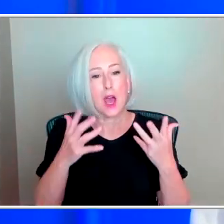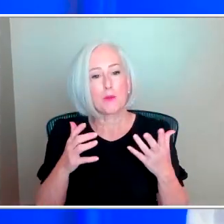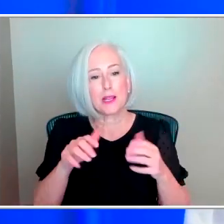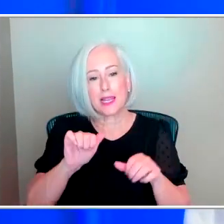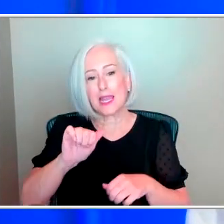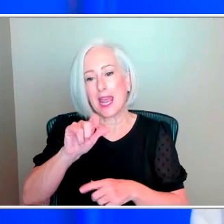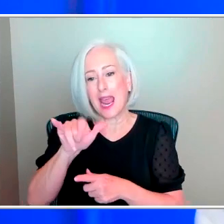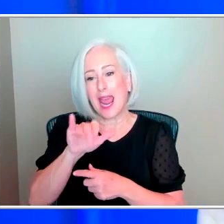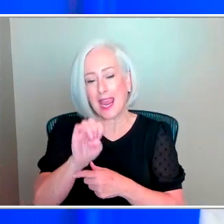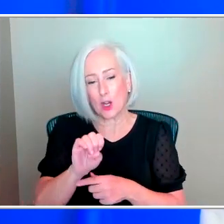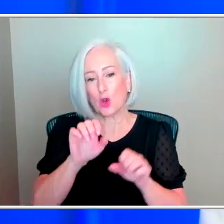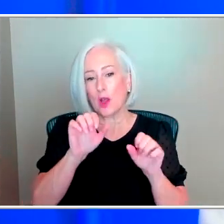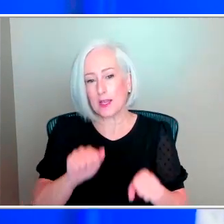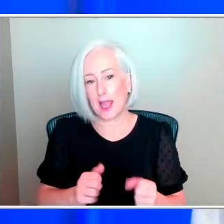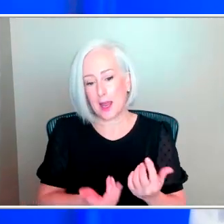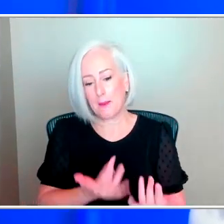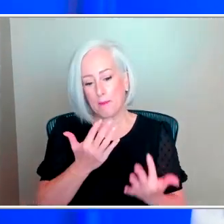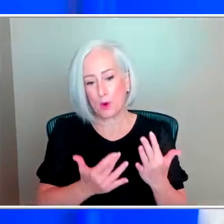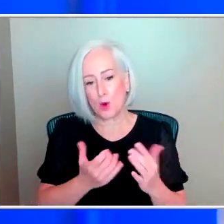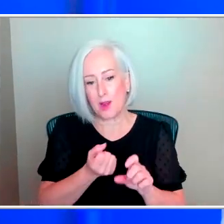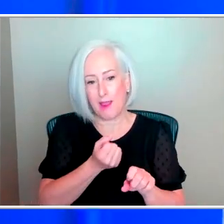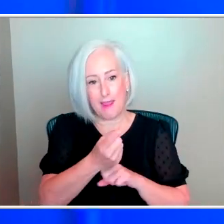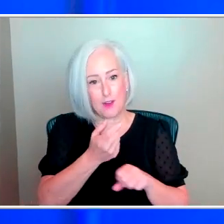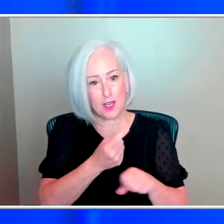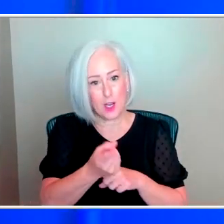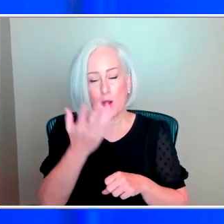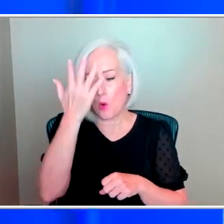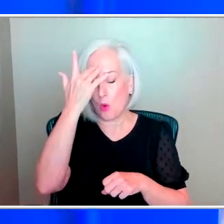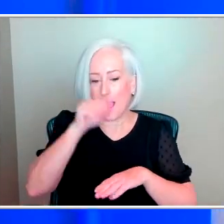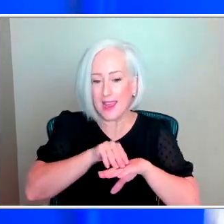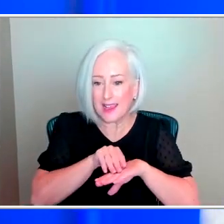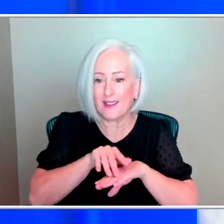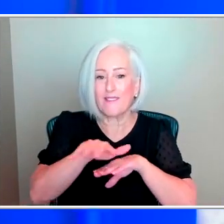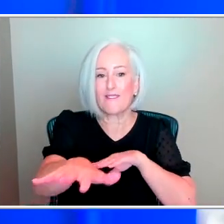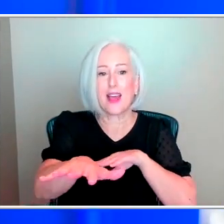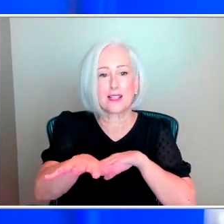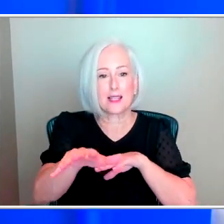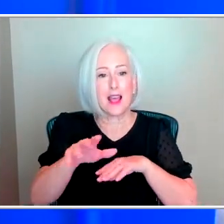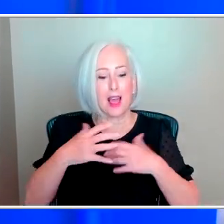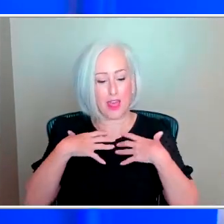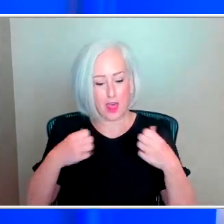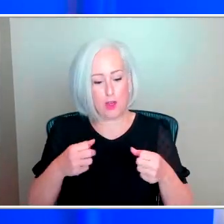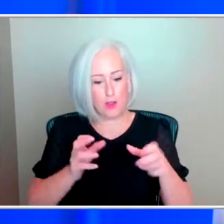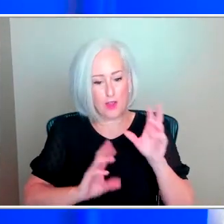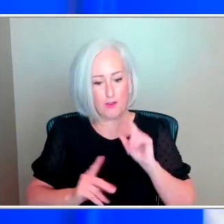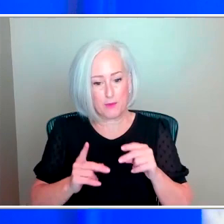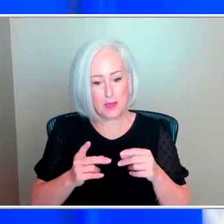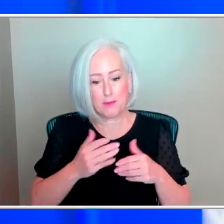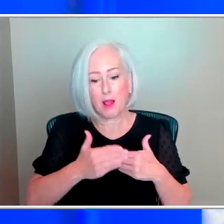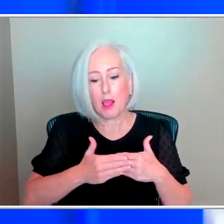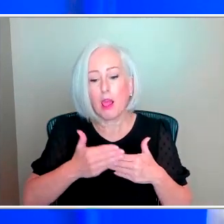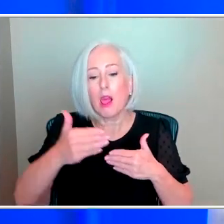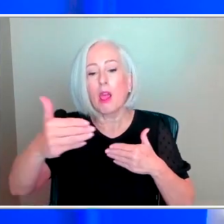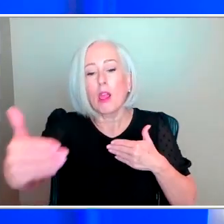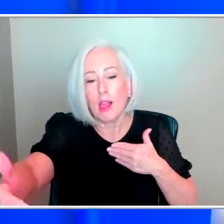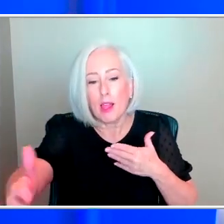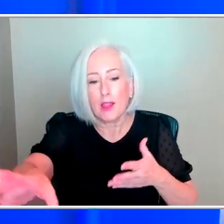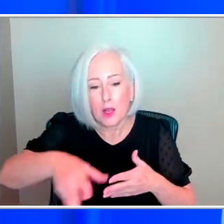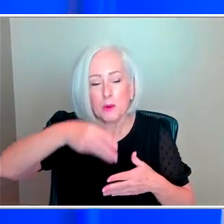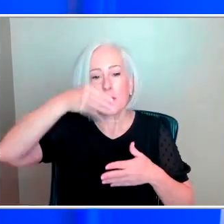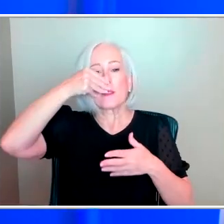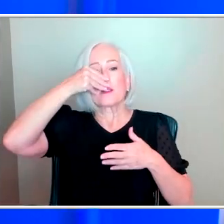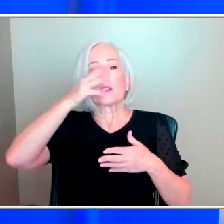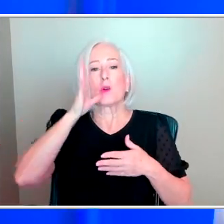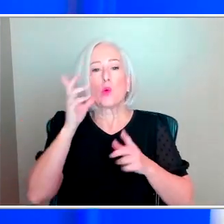because it does affect the health of those folks that are downwind. They're going to see more asthma visits to the